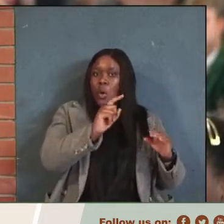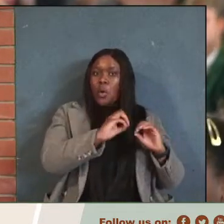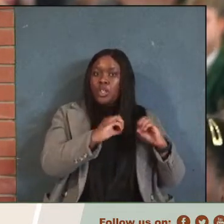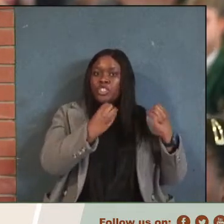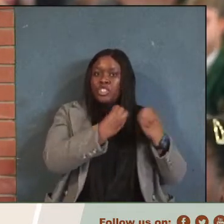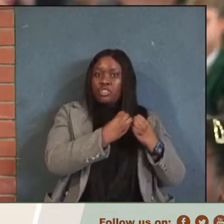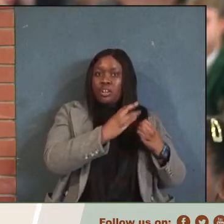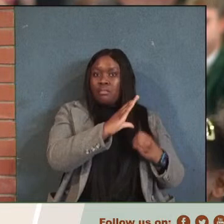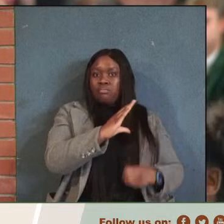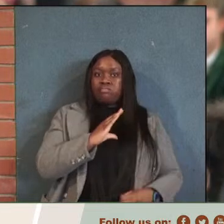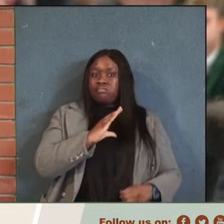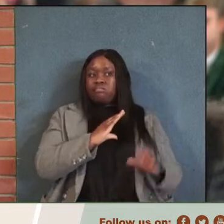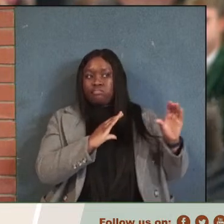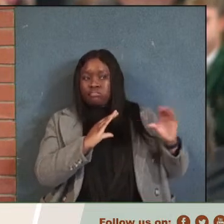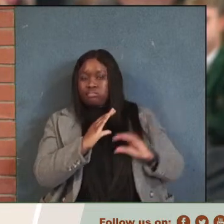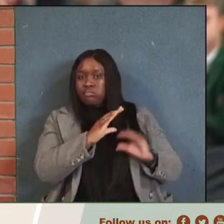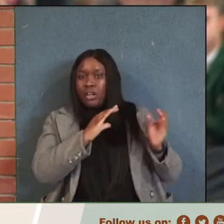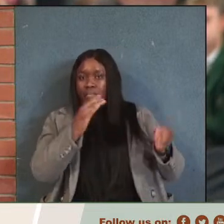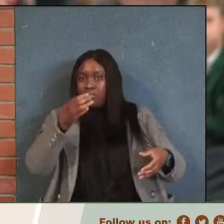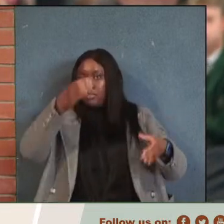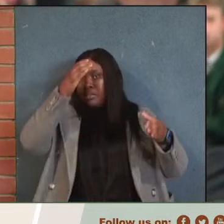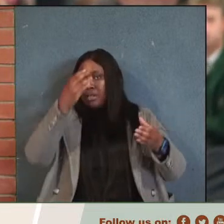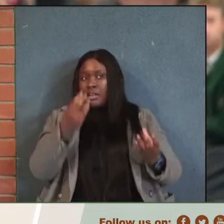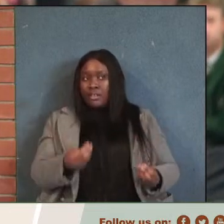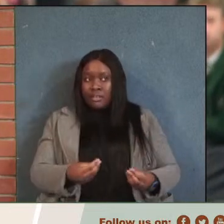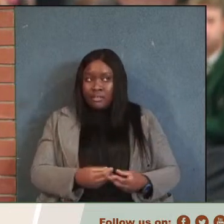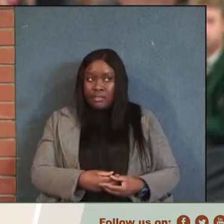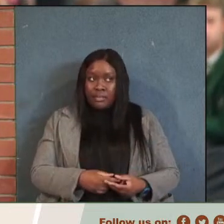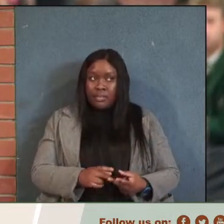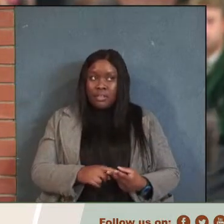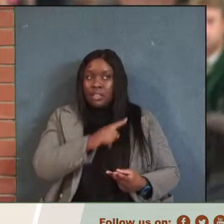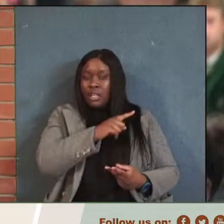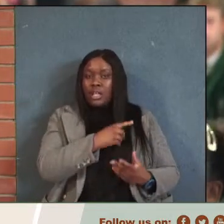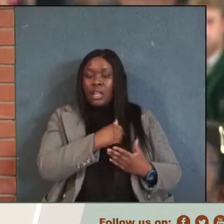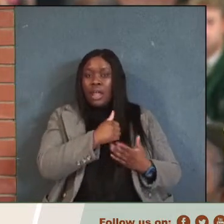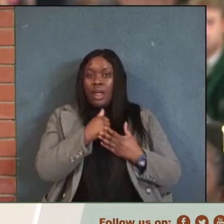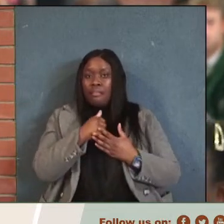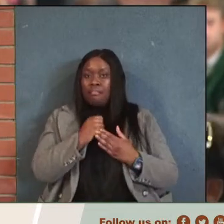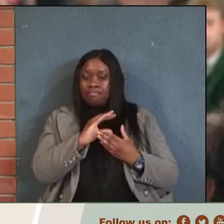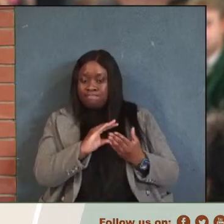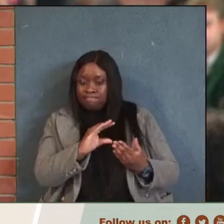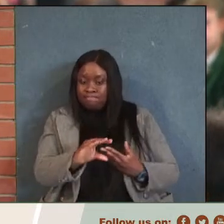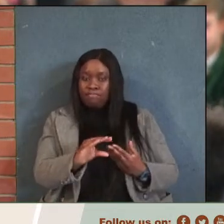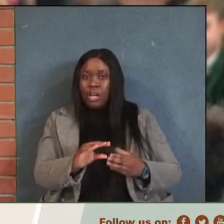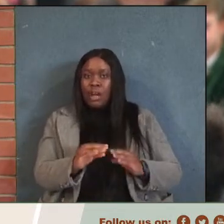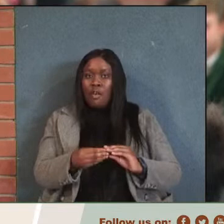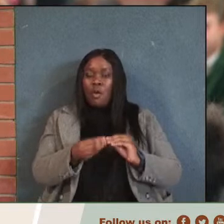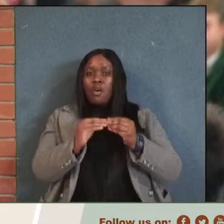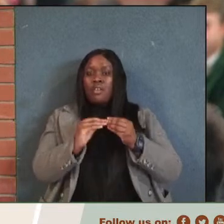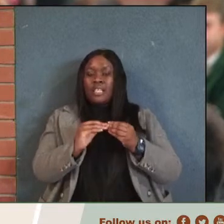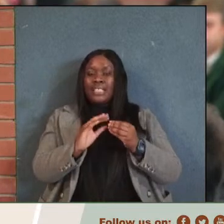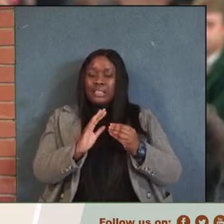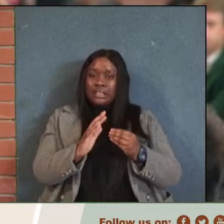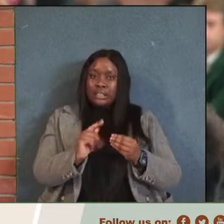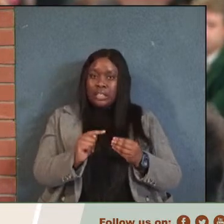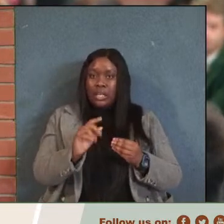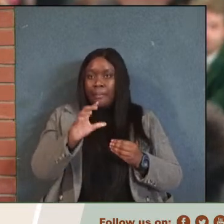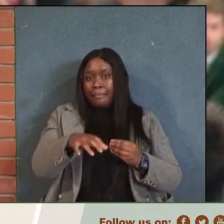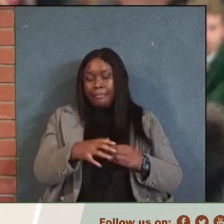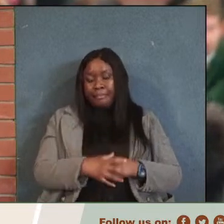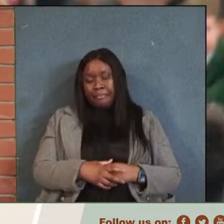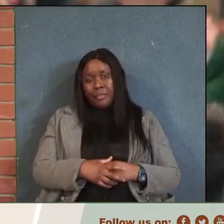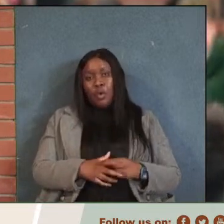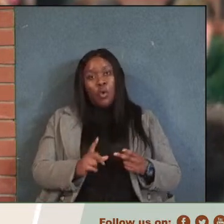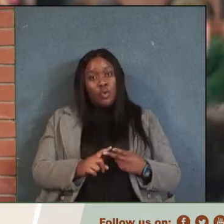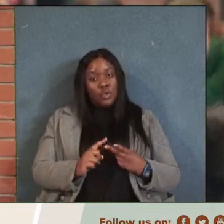organizations who pool resources and expertise. They can also help with the funding of infrastructure development. We also need a policy